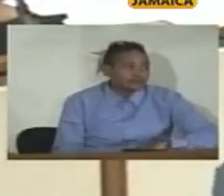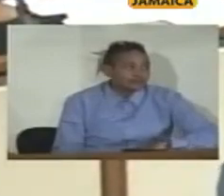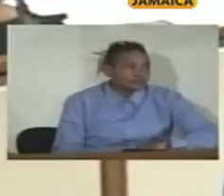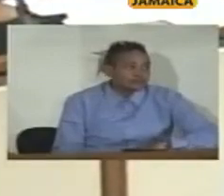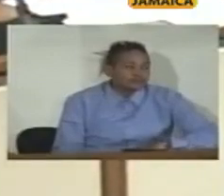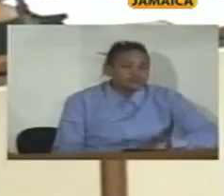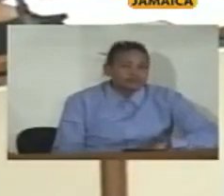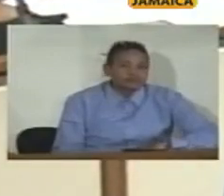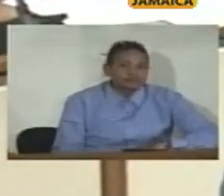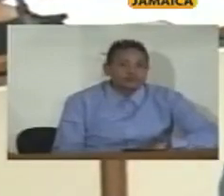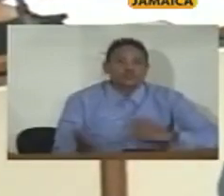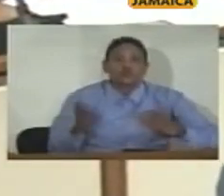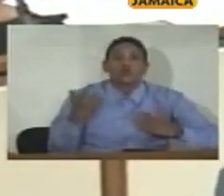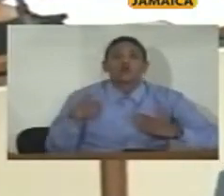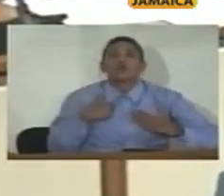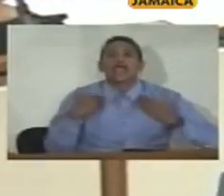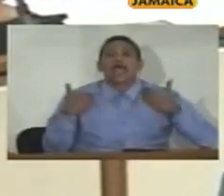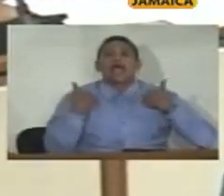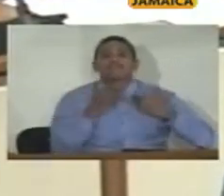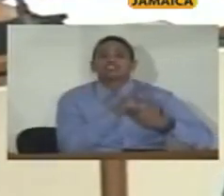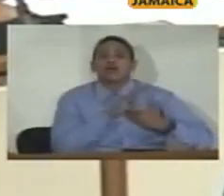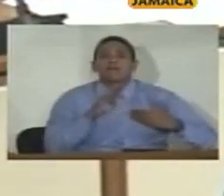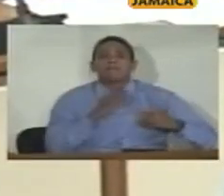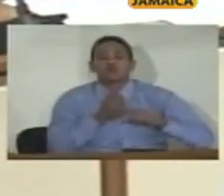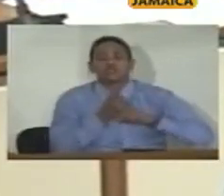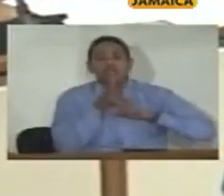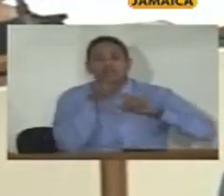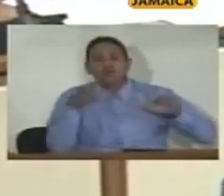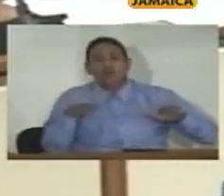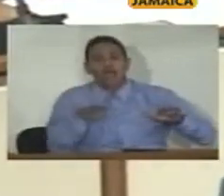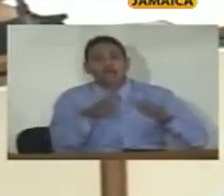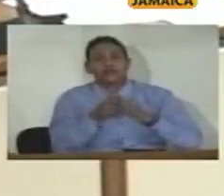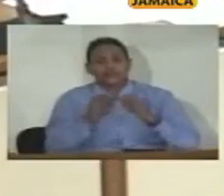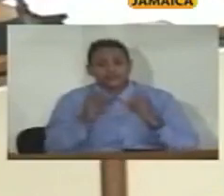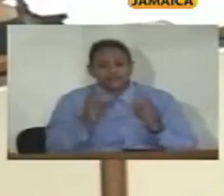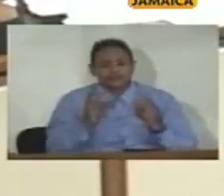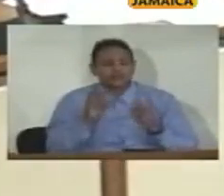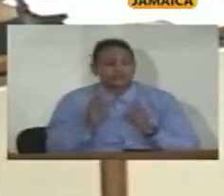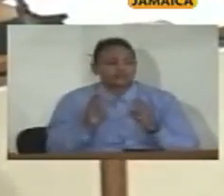is a board that has acted with alacrity